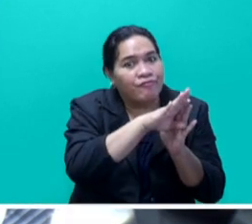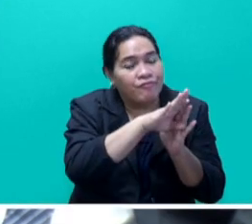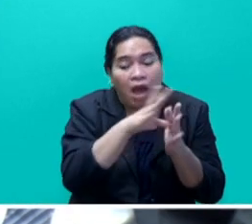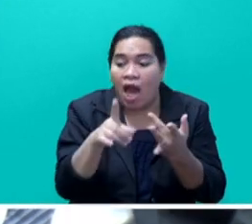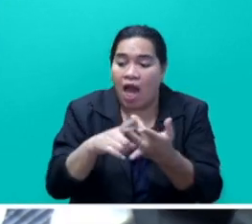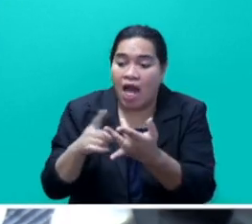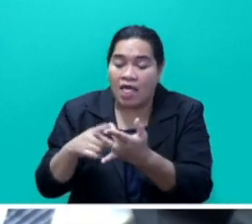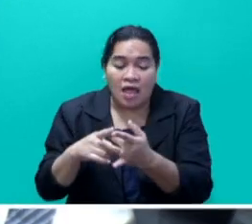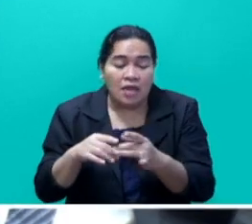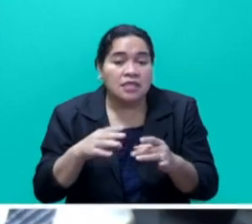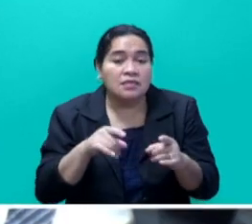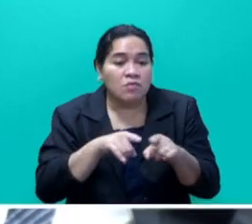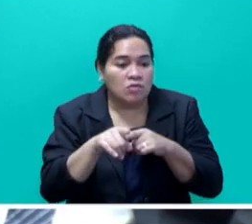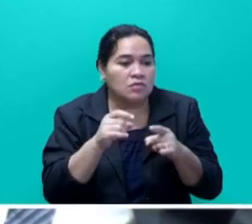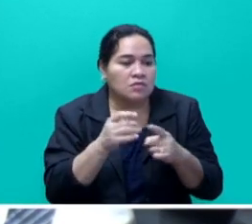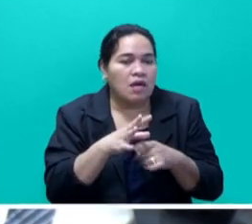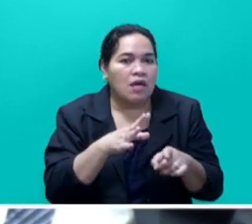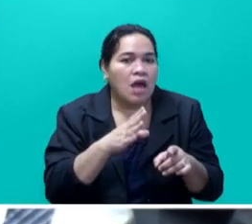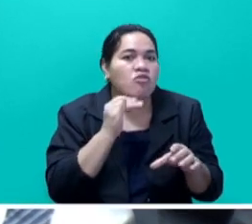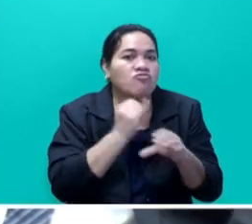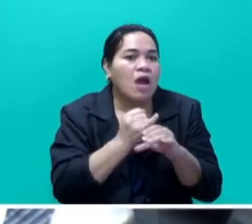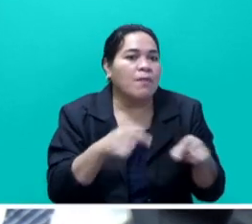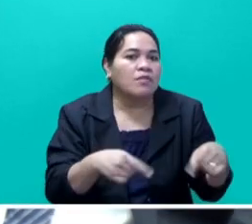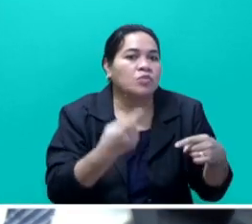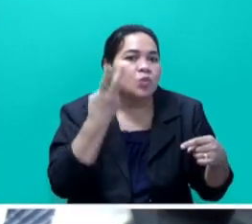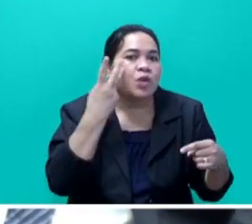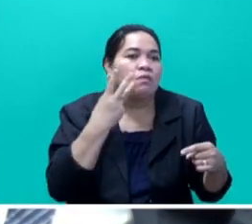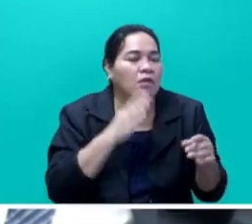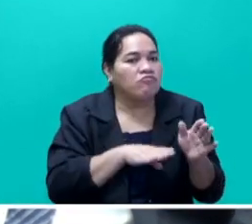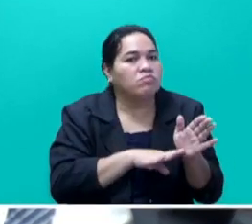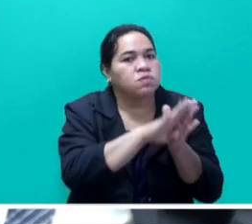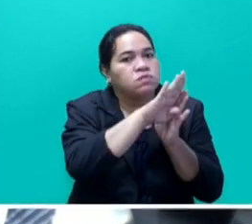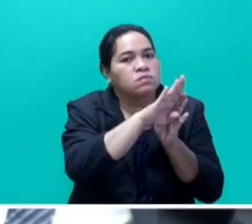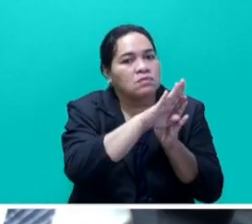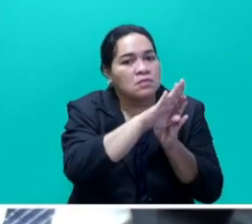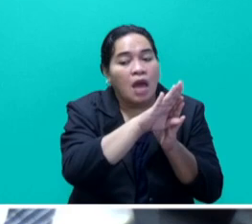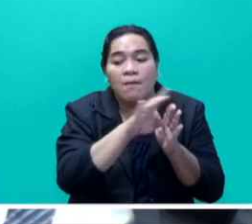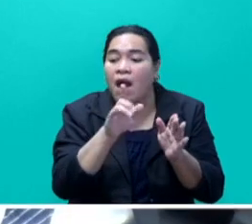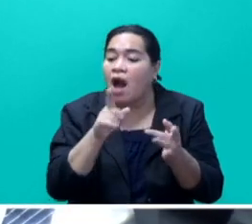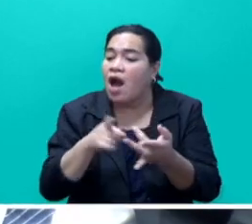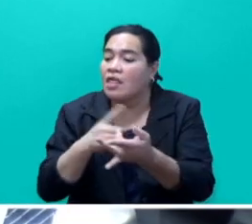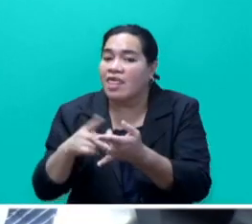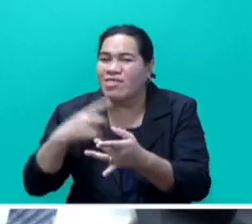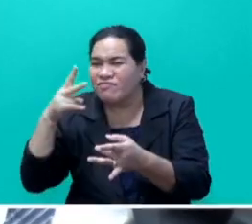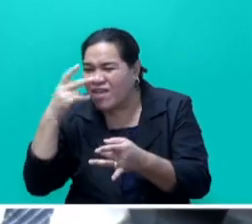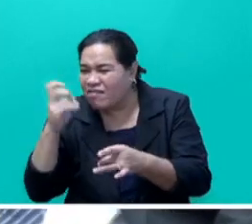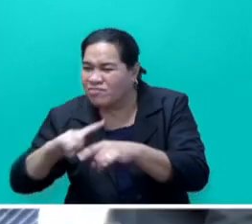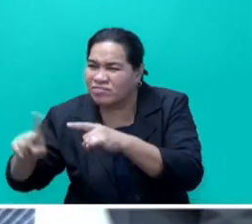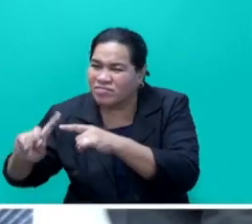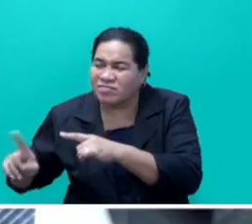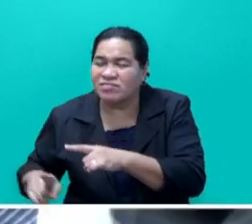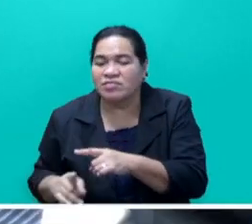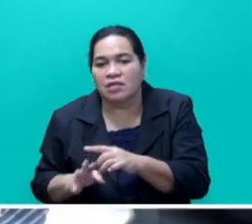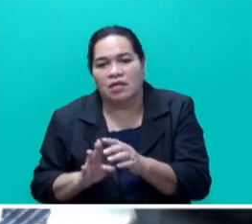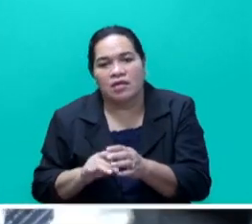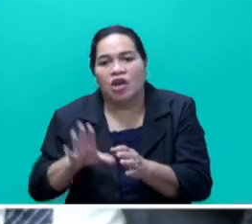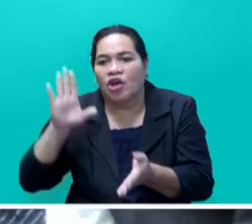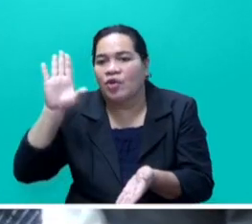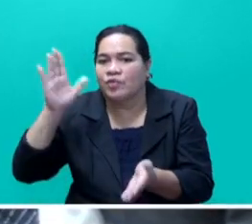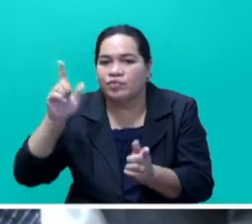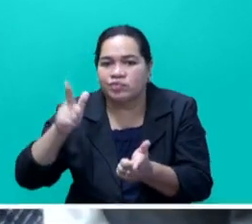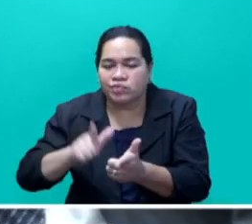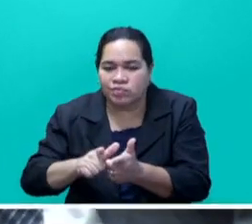crime against women increased, but overall, it decreased by around 11%. And of course,